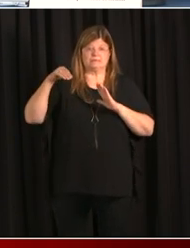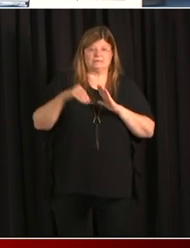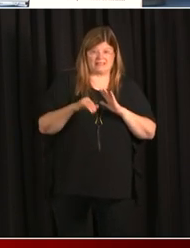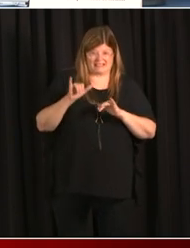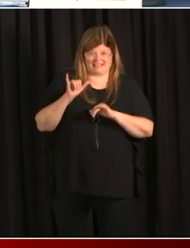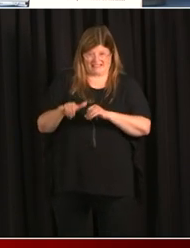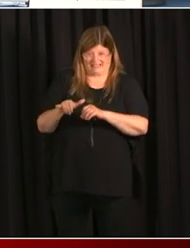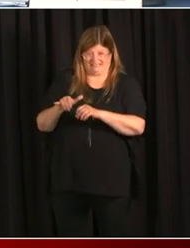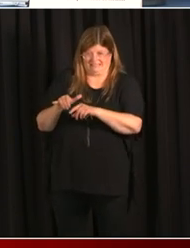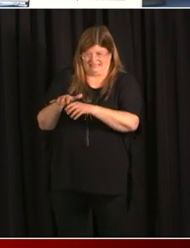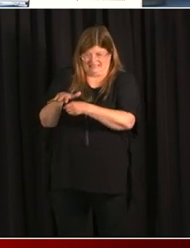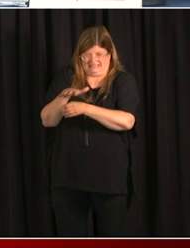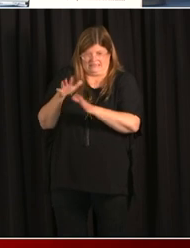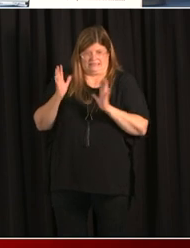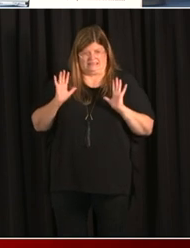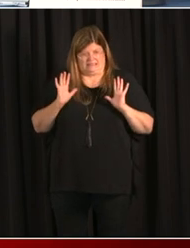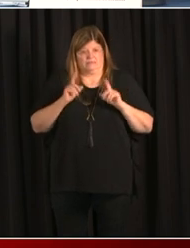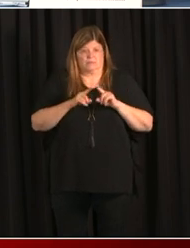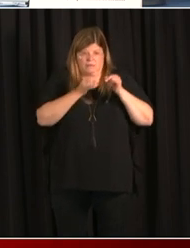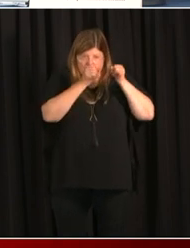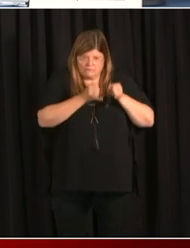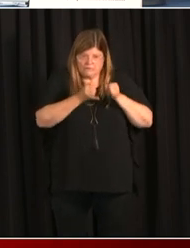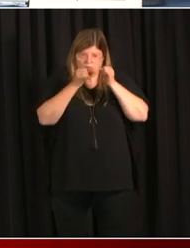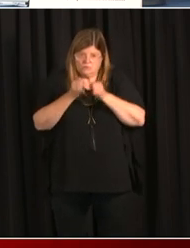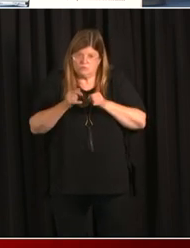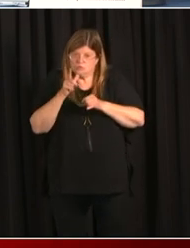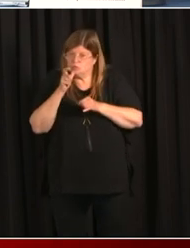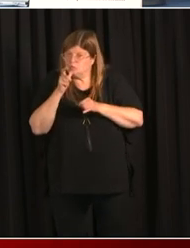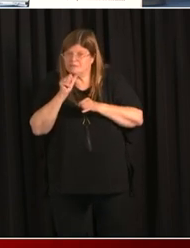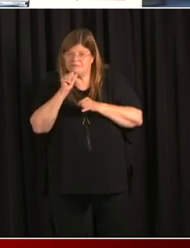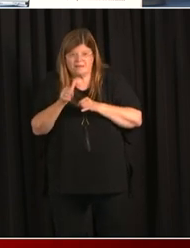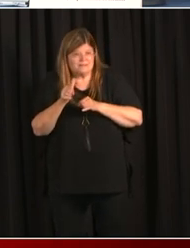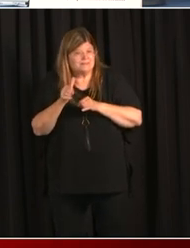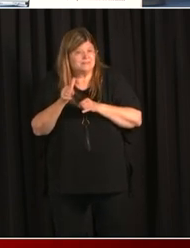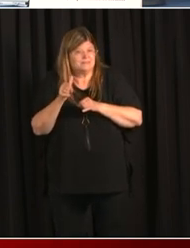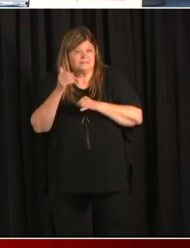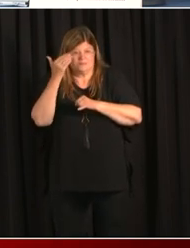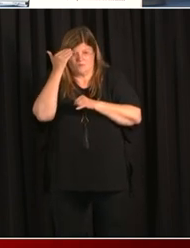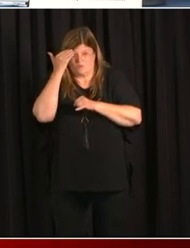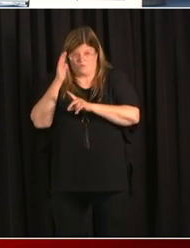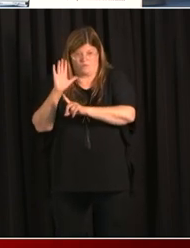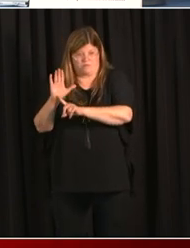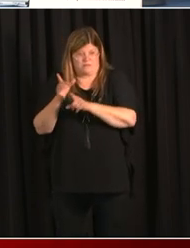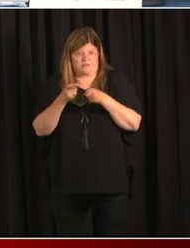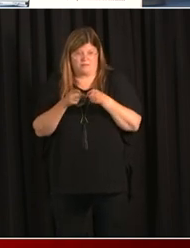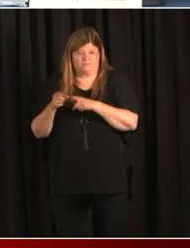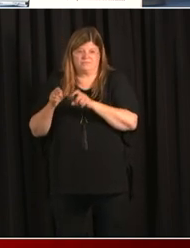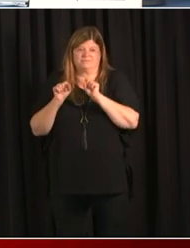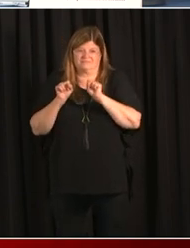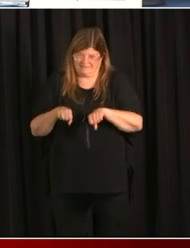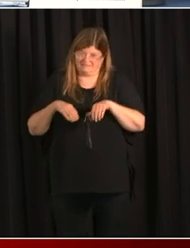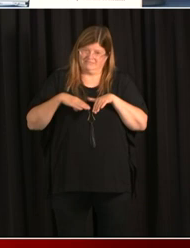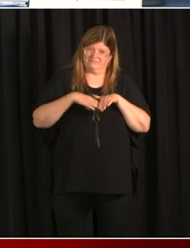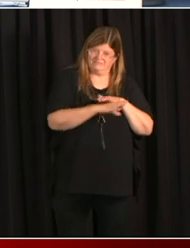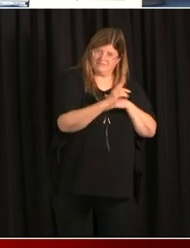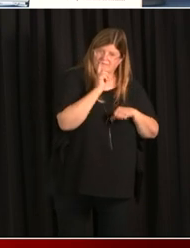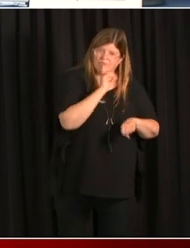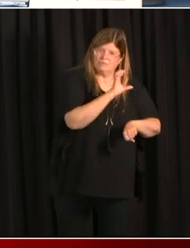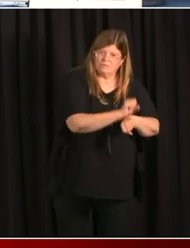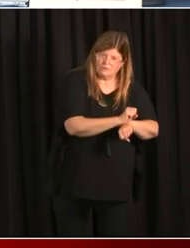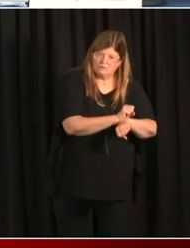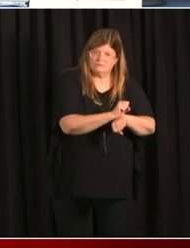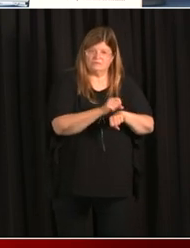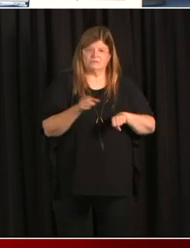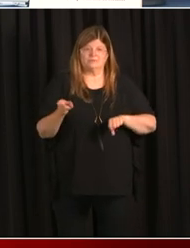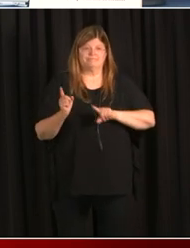health outcomes, but it's the individuals who don't yet know their status and them being able to get in for an appointment, or